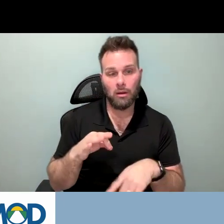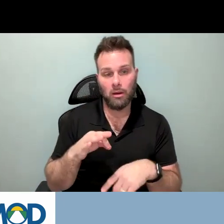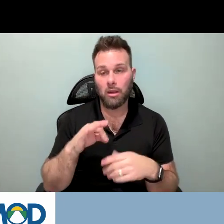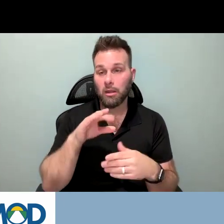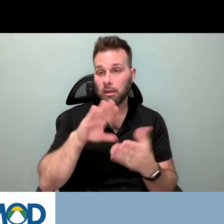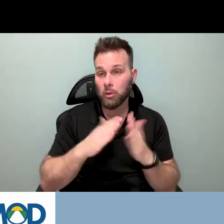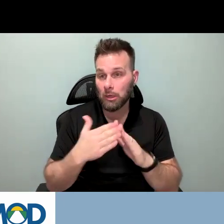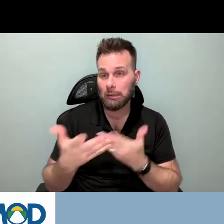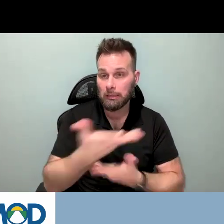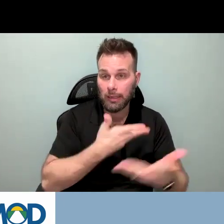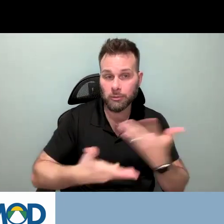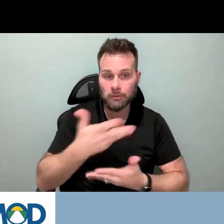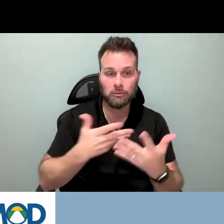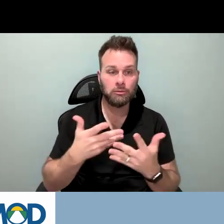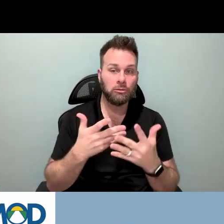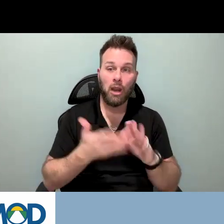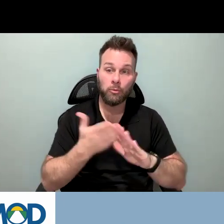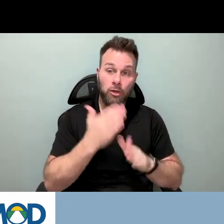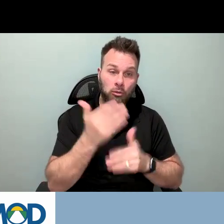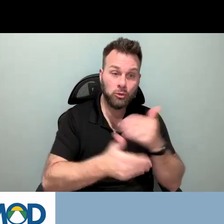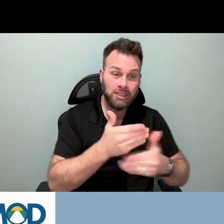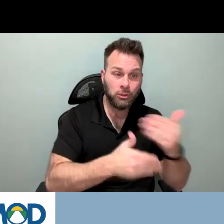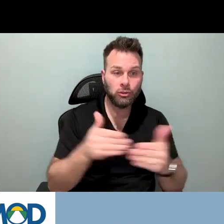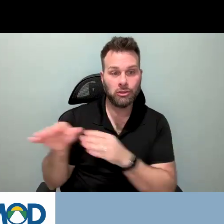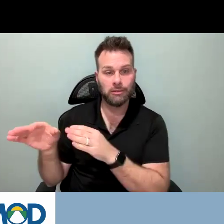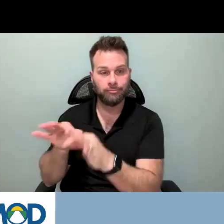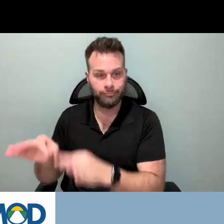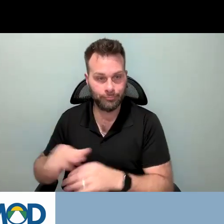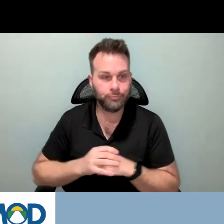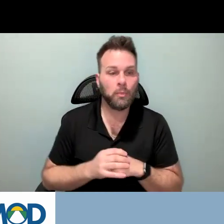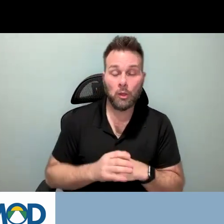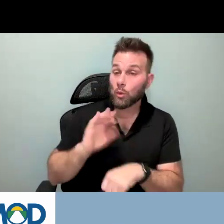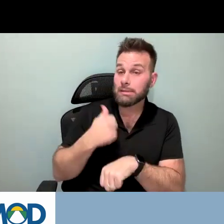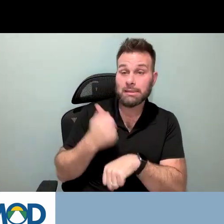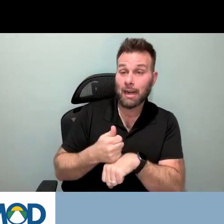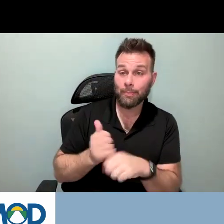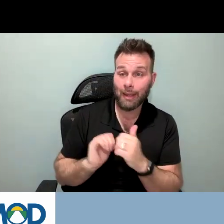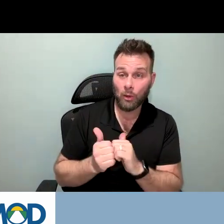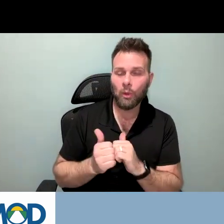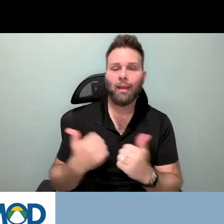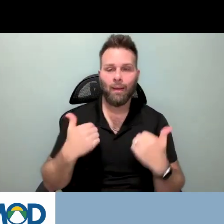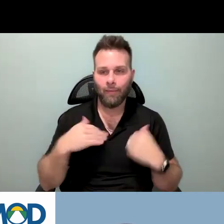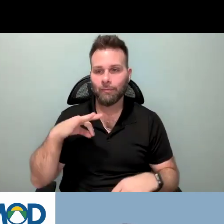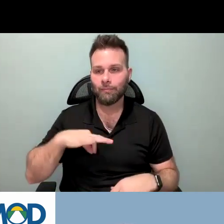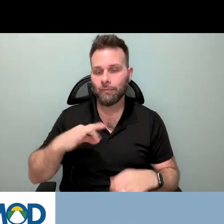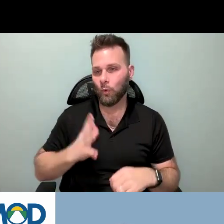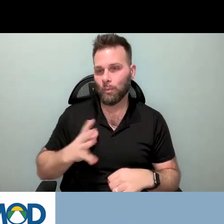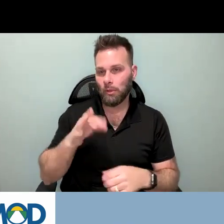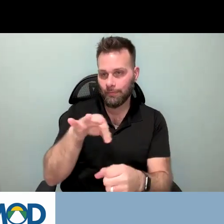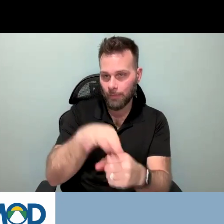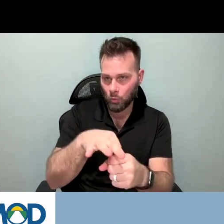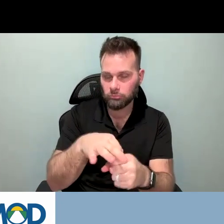operating procedures and structures. So the first step in establishing a COD is to hold a formal vote at a town meeting or through City